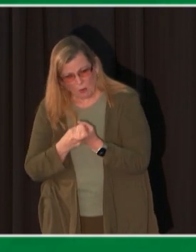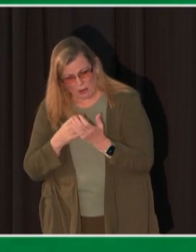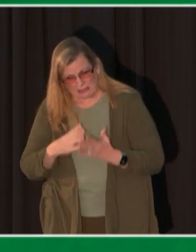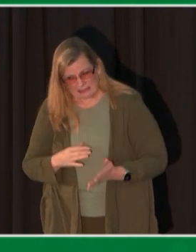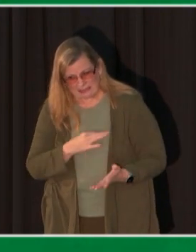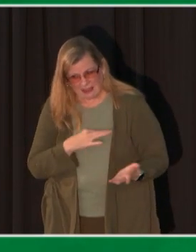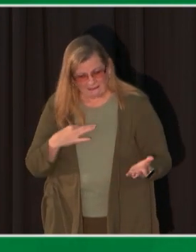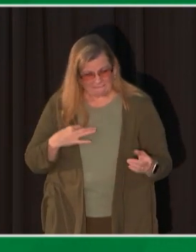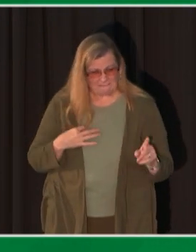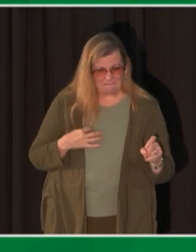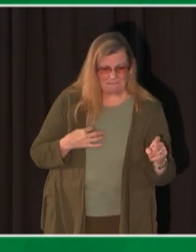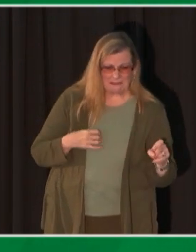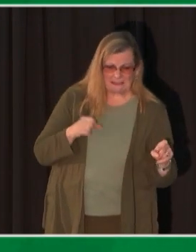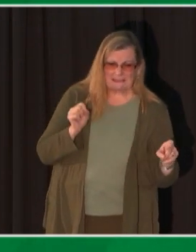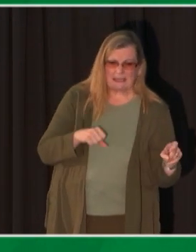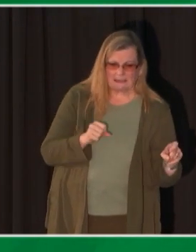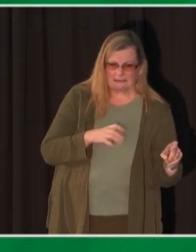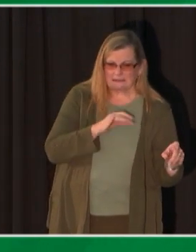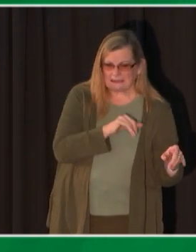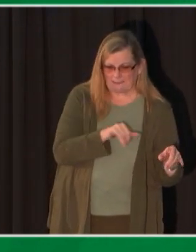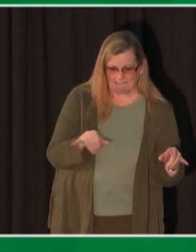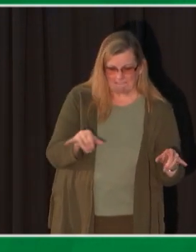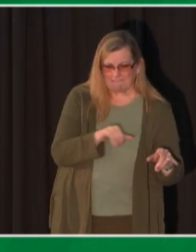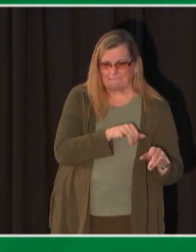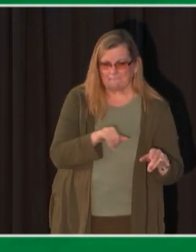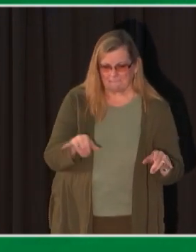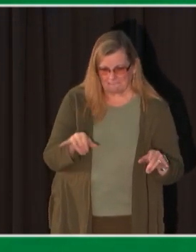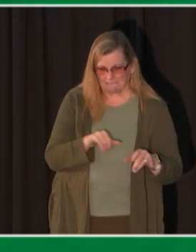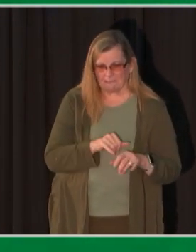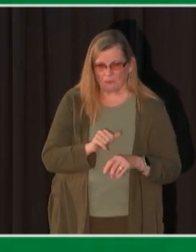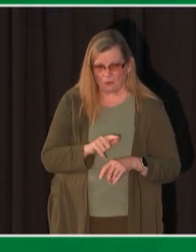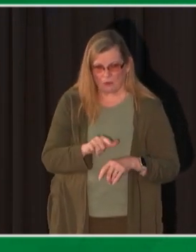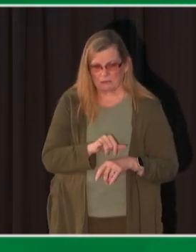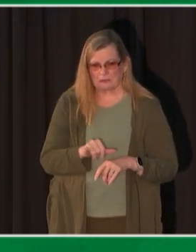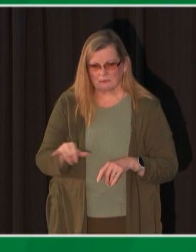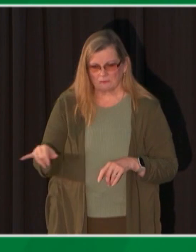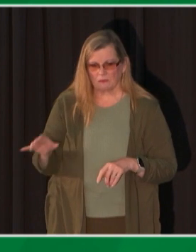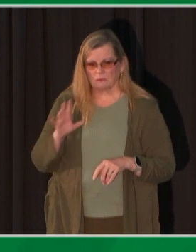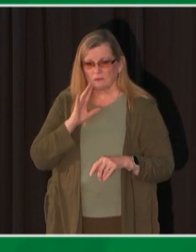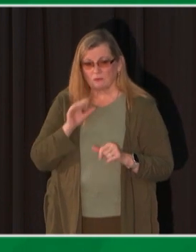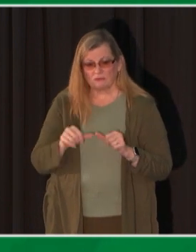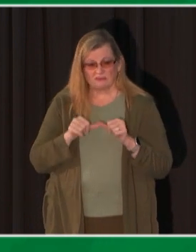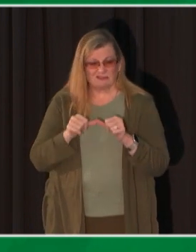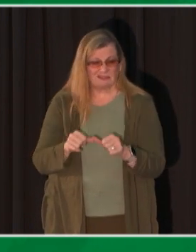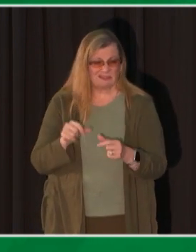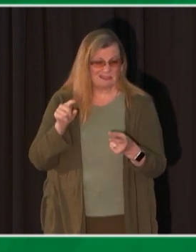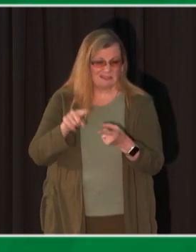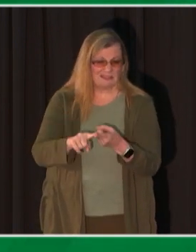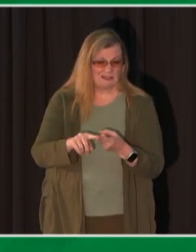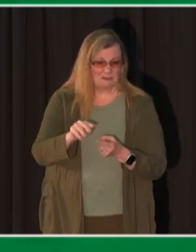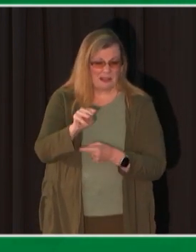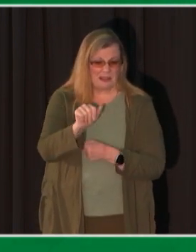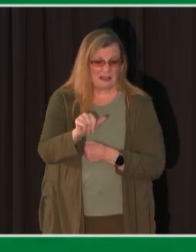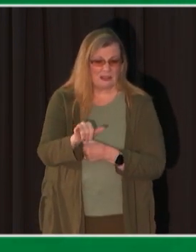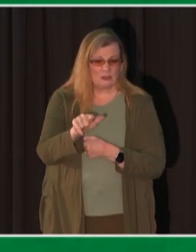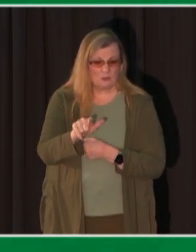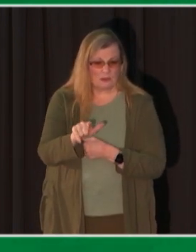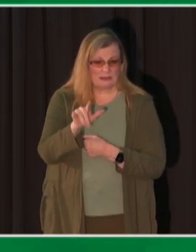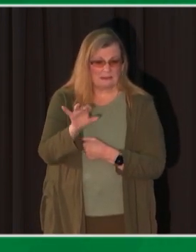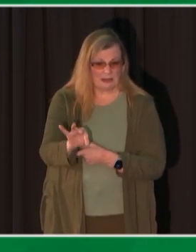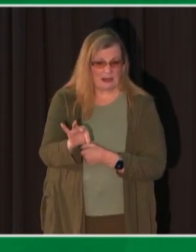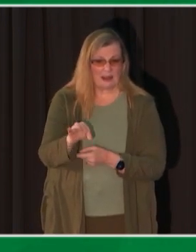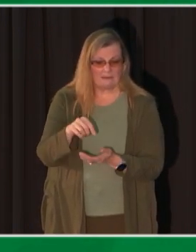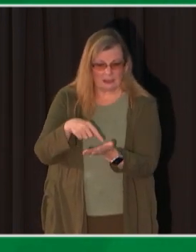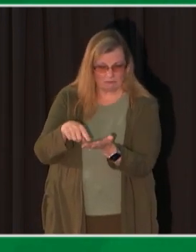and we'll continue in the learning at home mode until May 29th. And as we have done in the past,